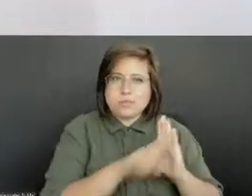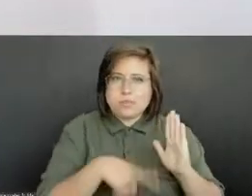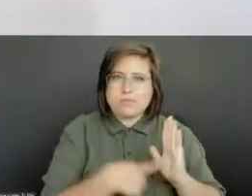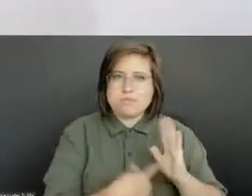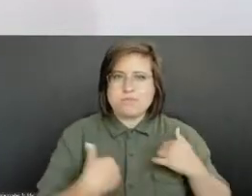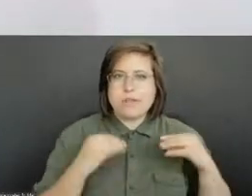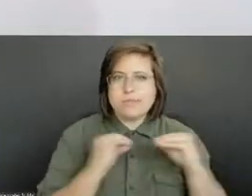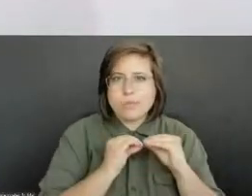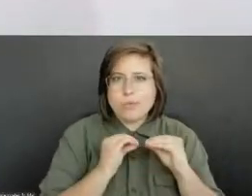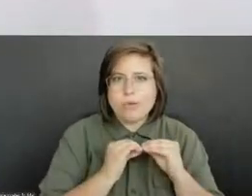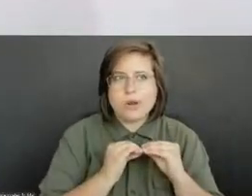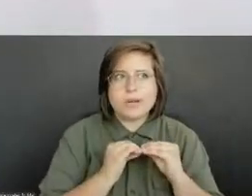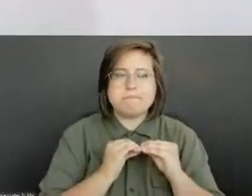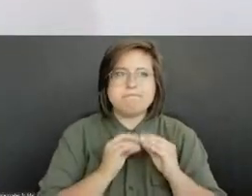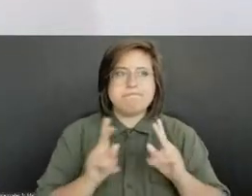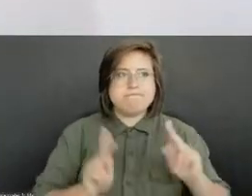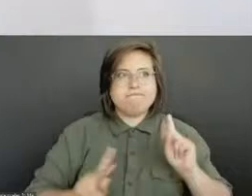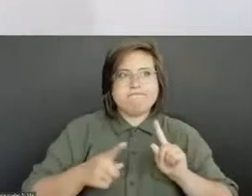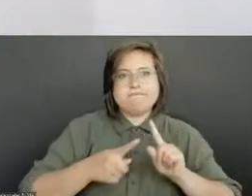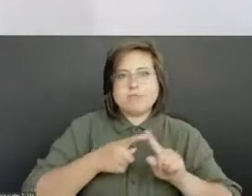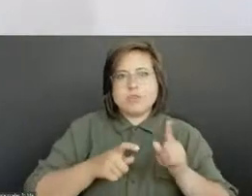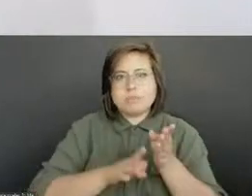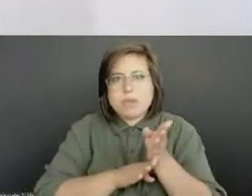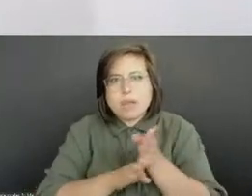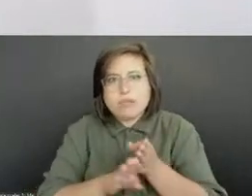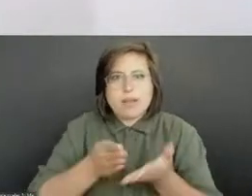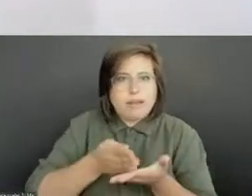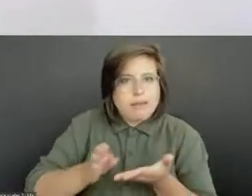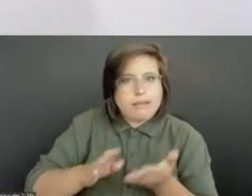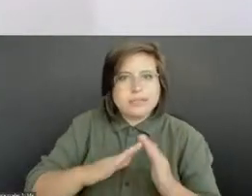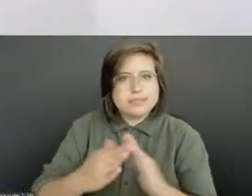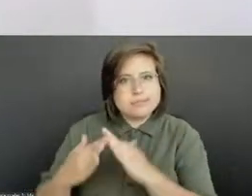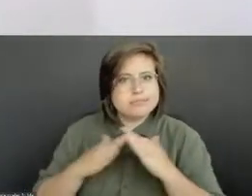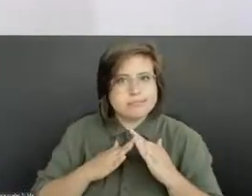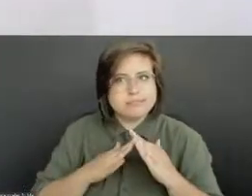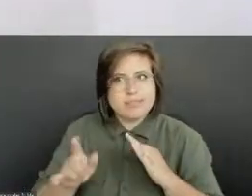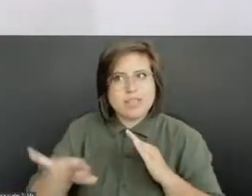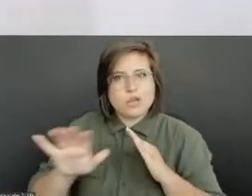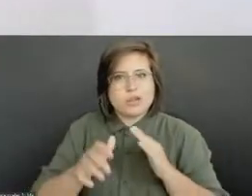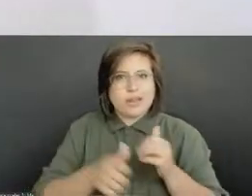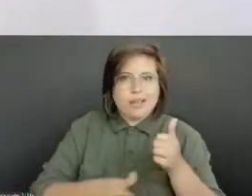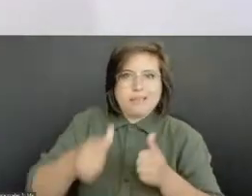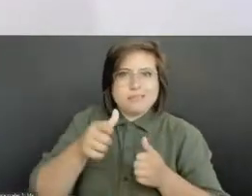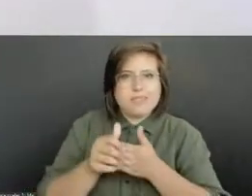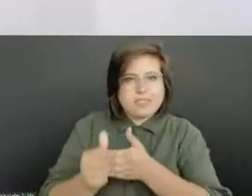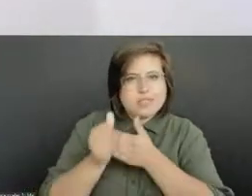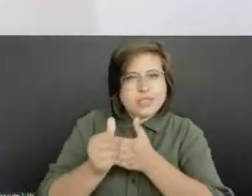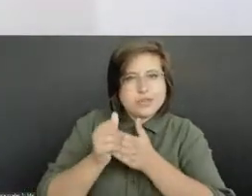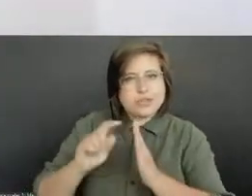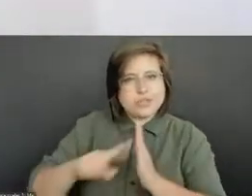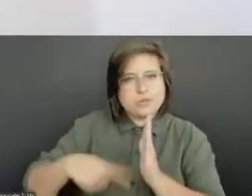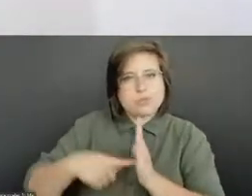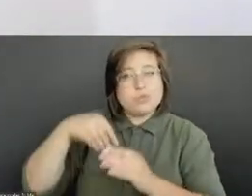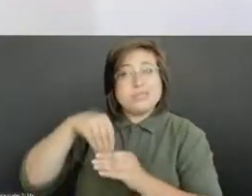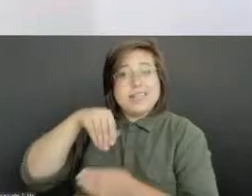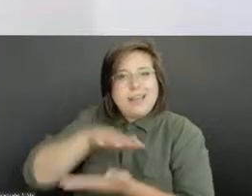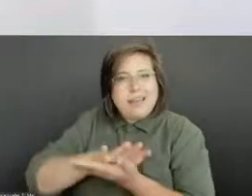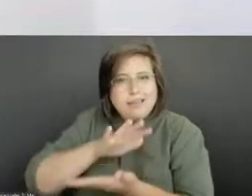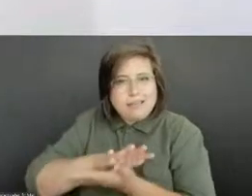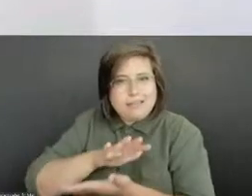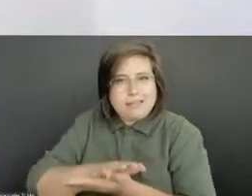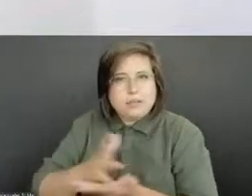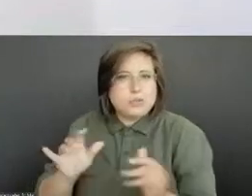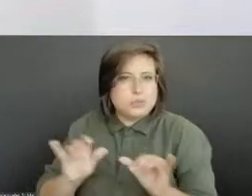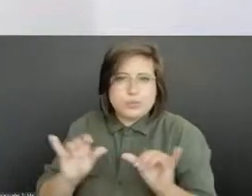more people from minoritized, marginalized communities who are in leadership roles in academic institutions. That's really